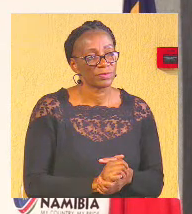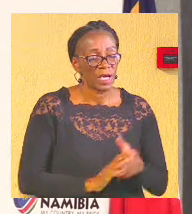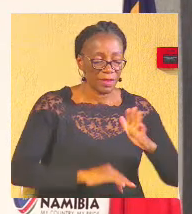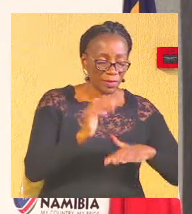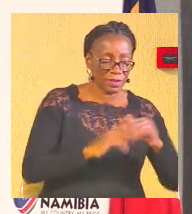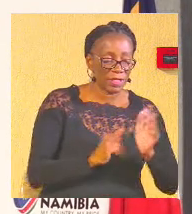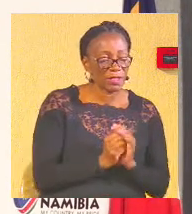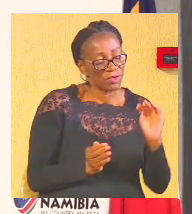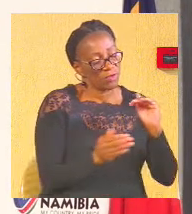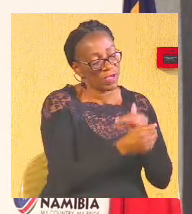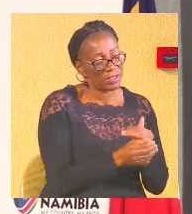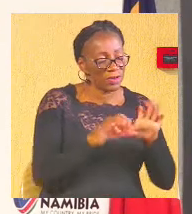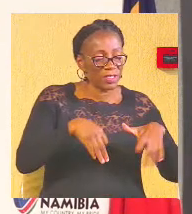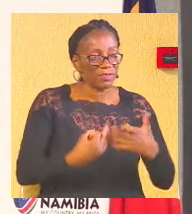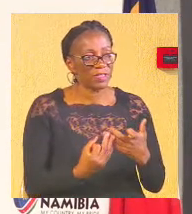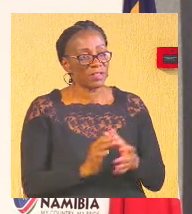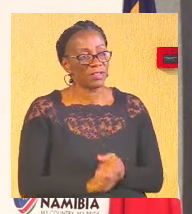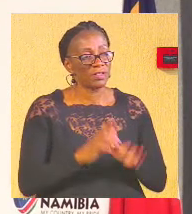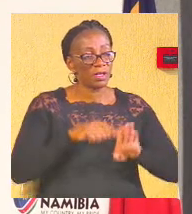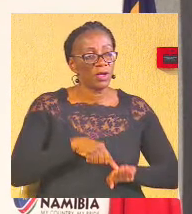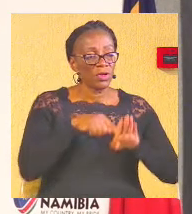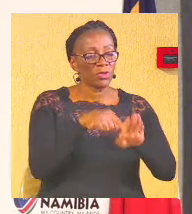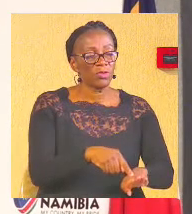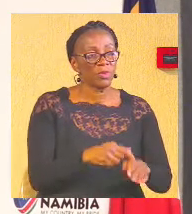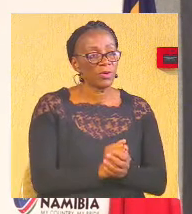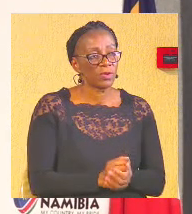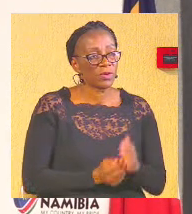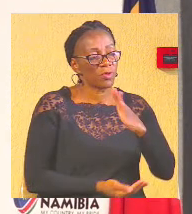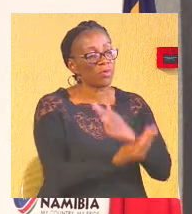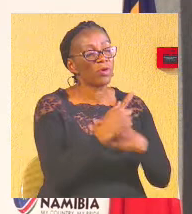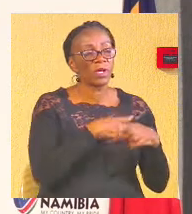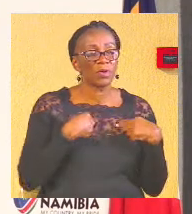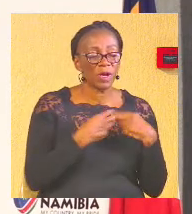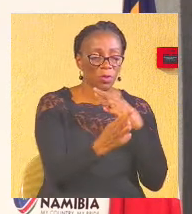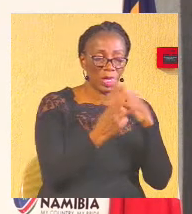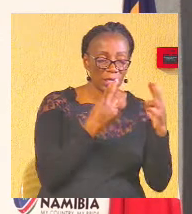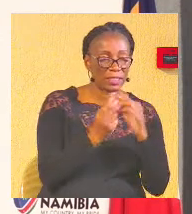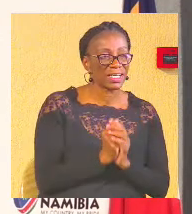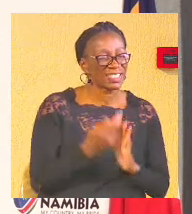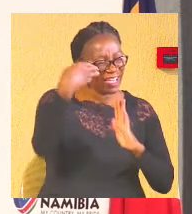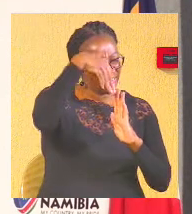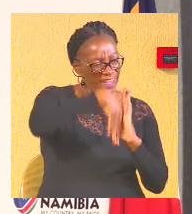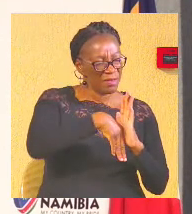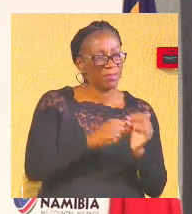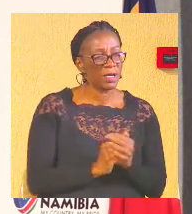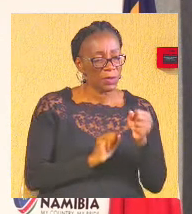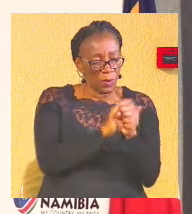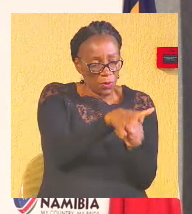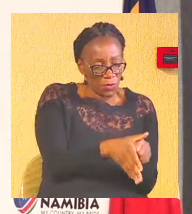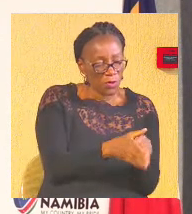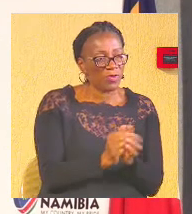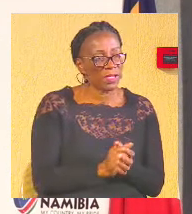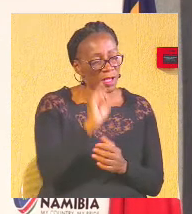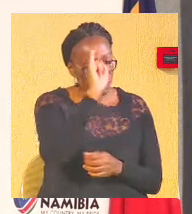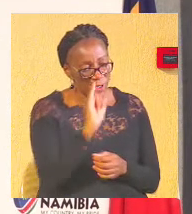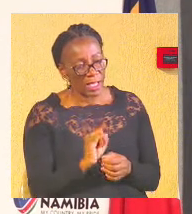infrastructure development is concerned. So tomorrow we'll be looking at the impact of COVID-19 on the art, culture